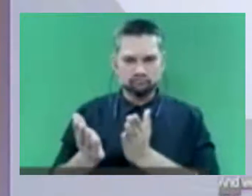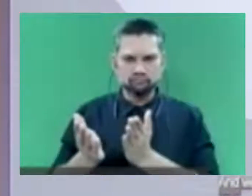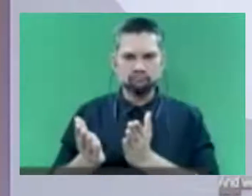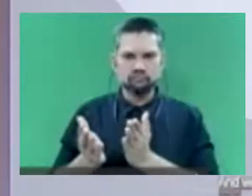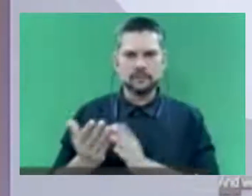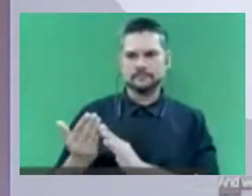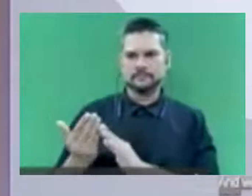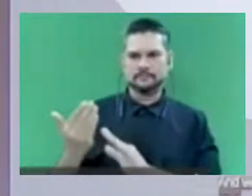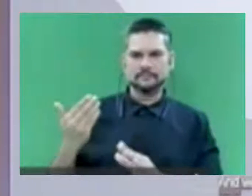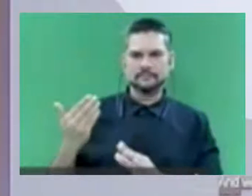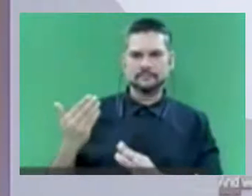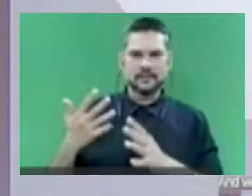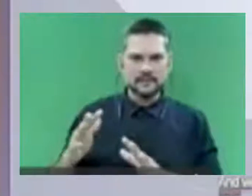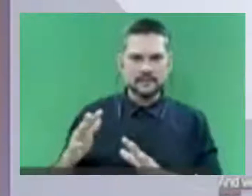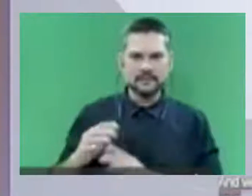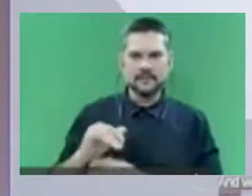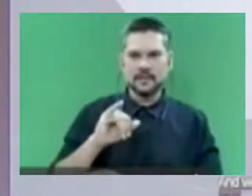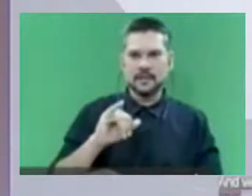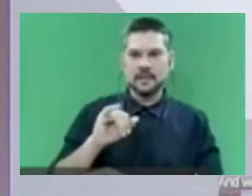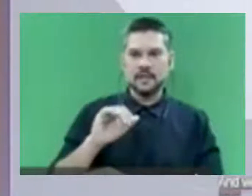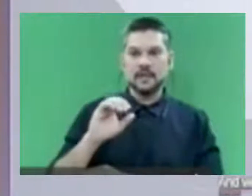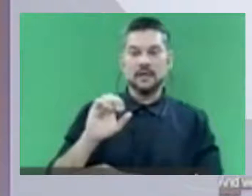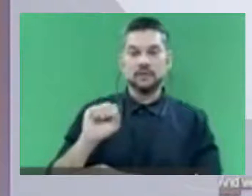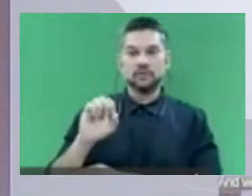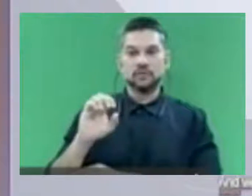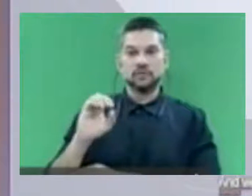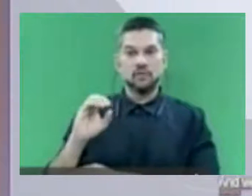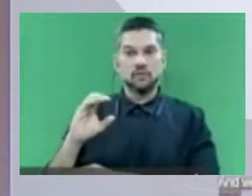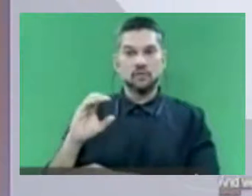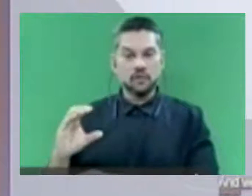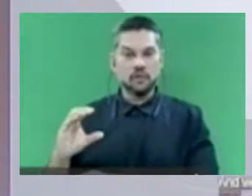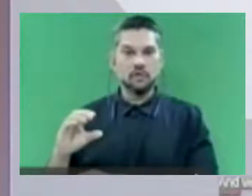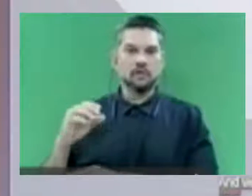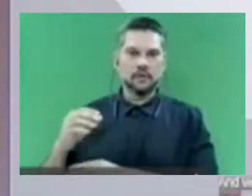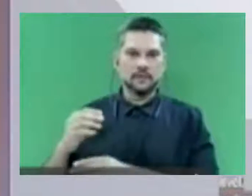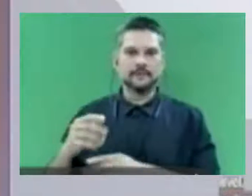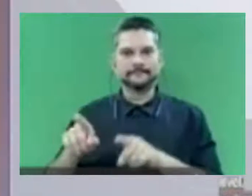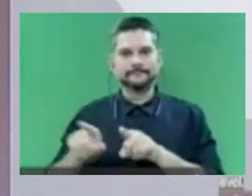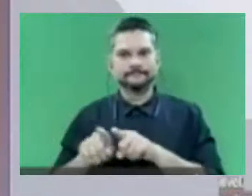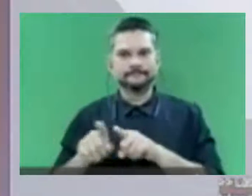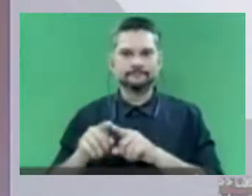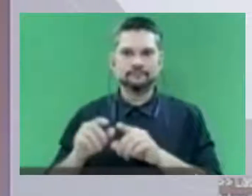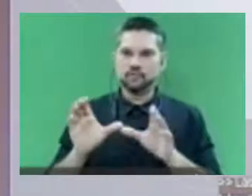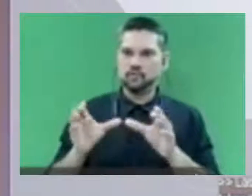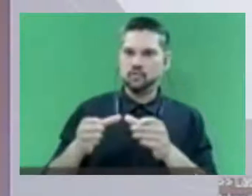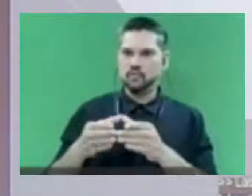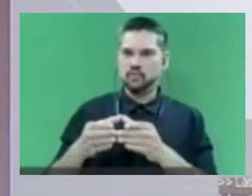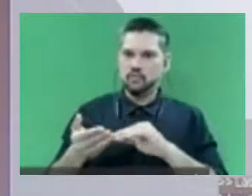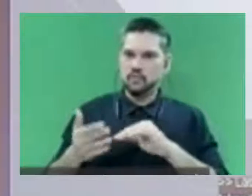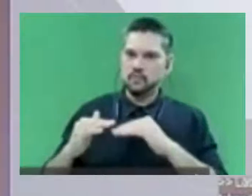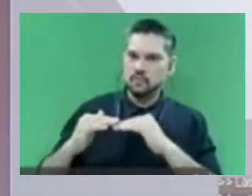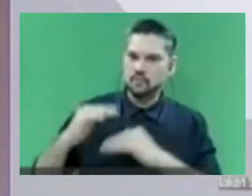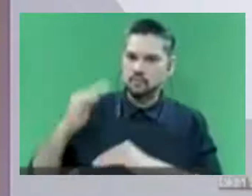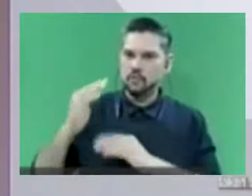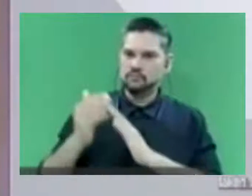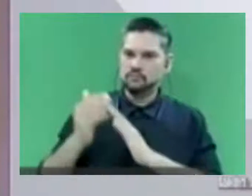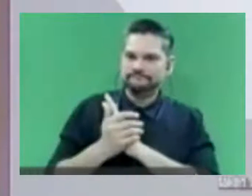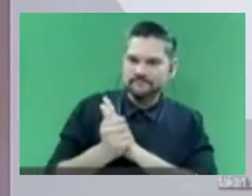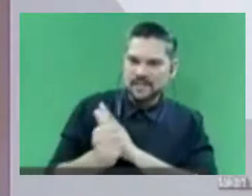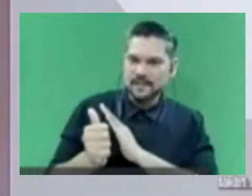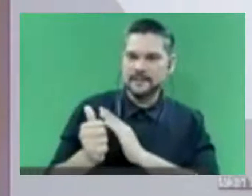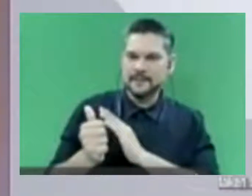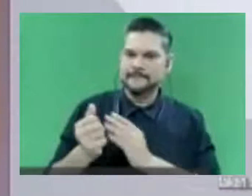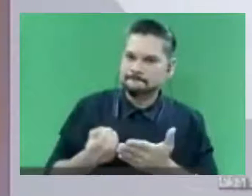Accessibility Standing Group to create an enabling environment by providing skills and knowledge to the persons